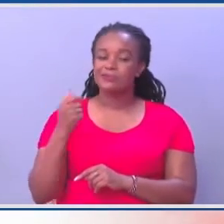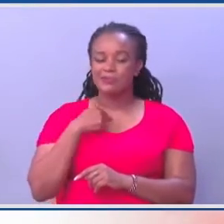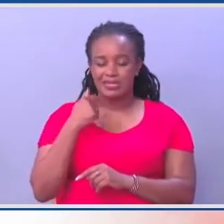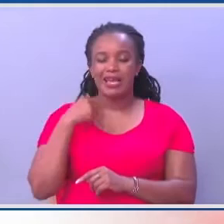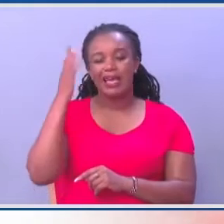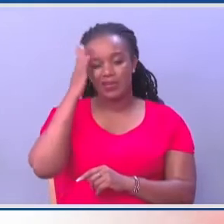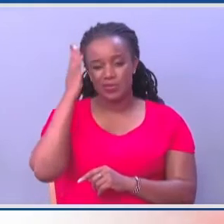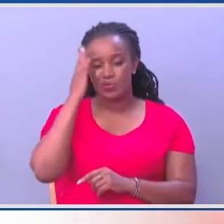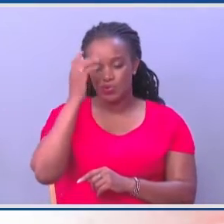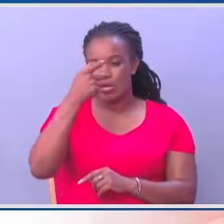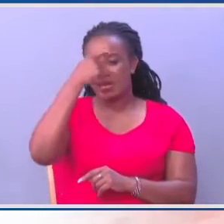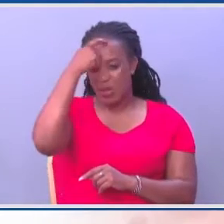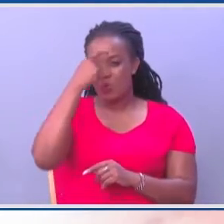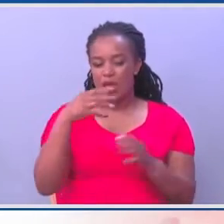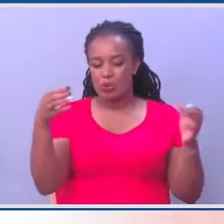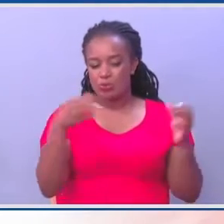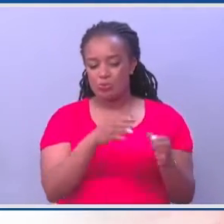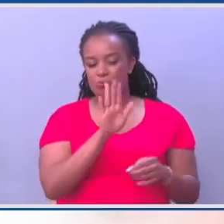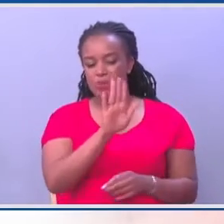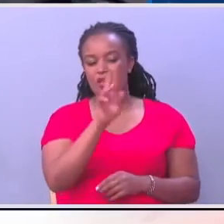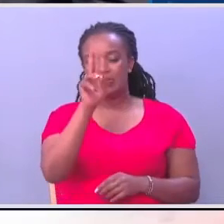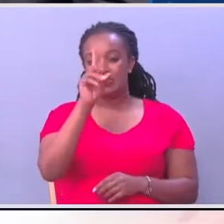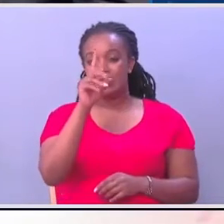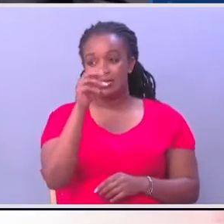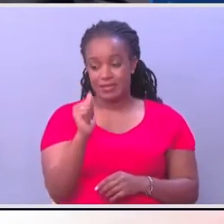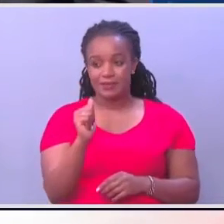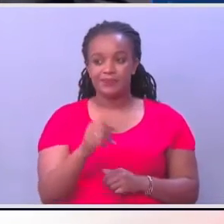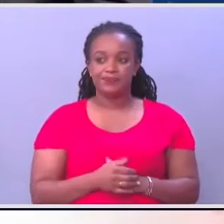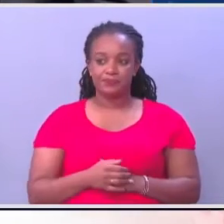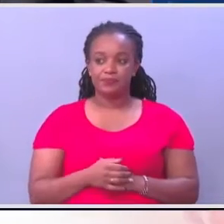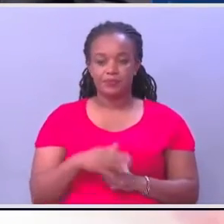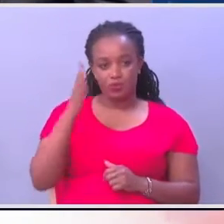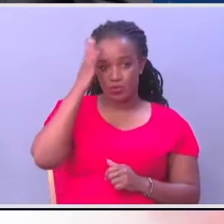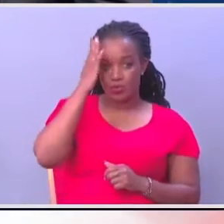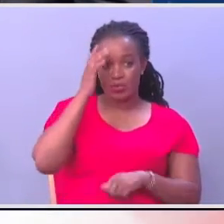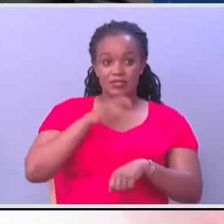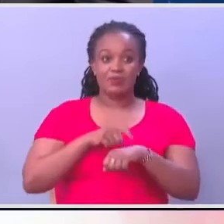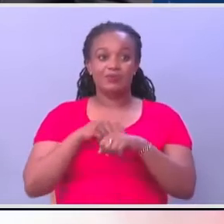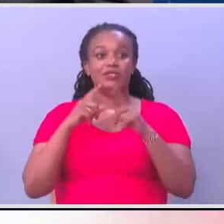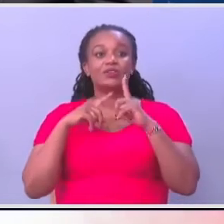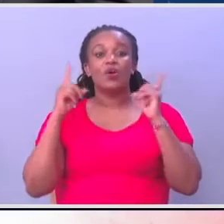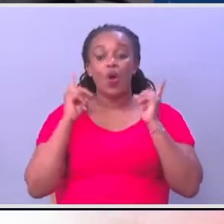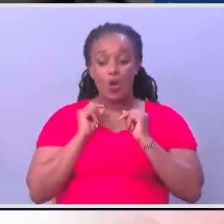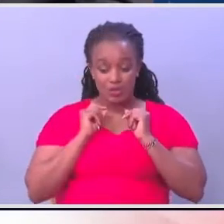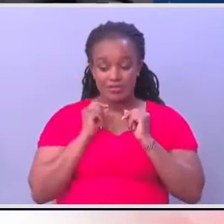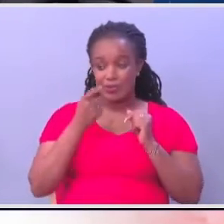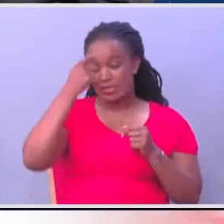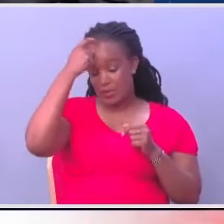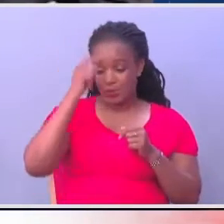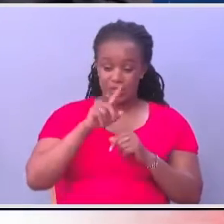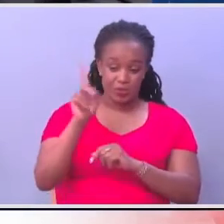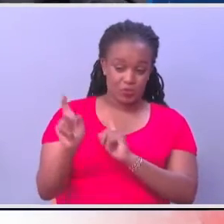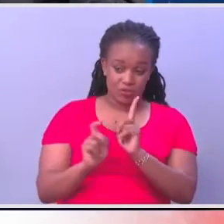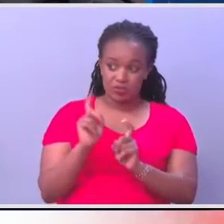sight. Fair enough, and I'm sure once we host him, we will ask him of that. Nonetheless, but in